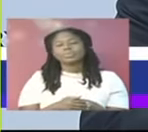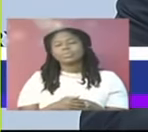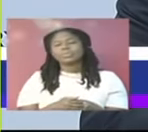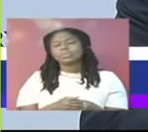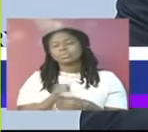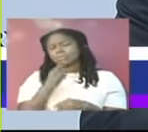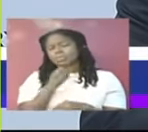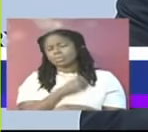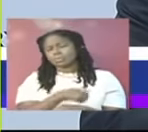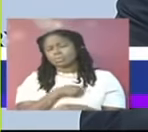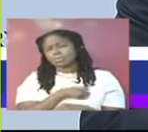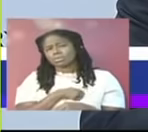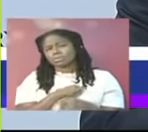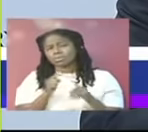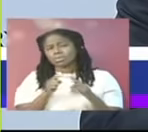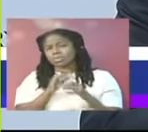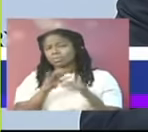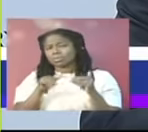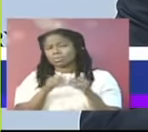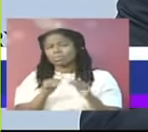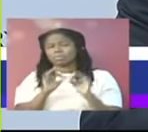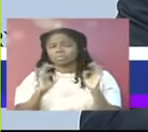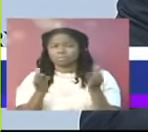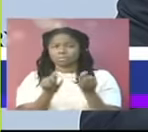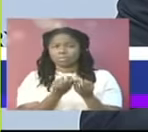families. At this point in time, we have